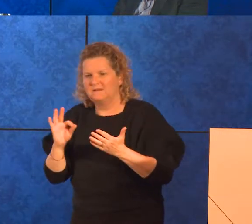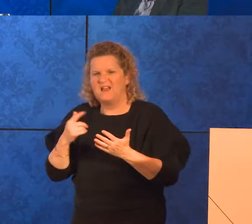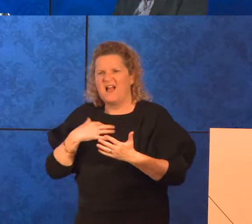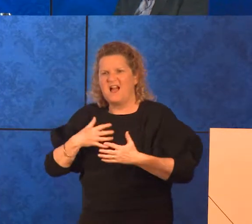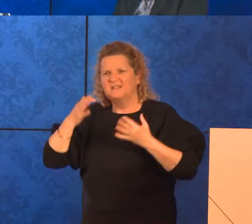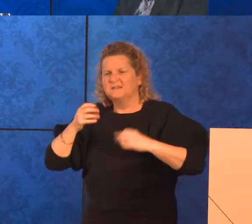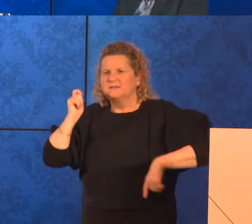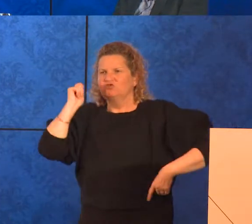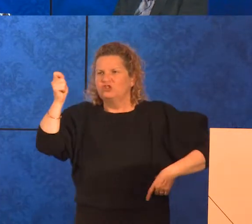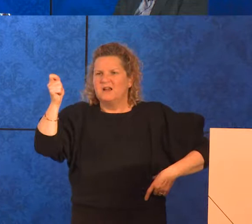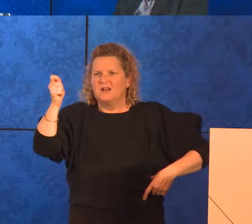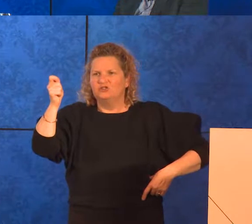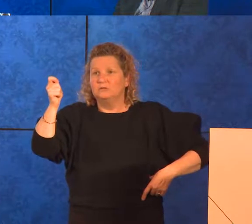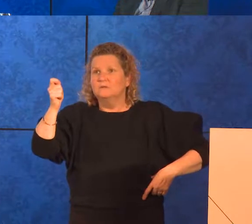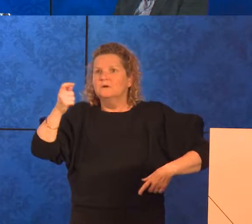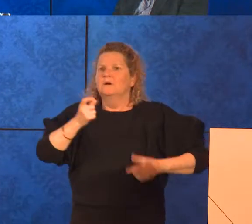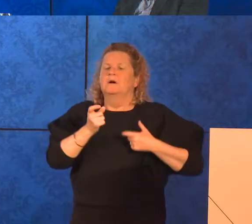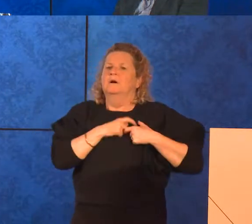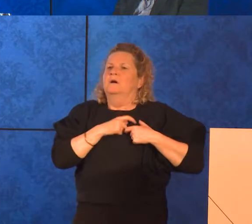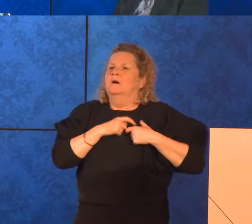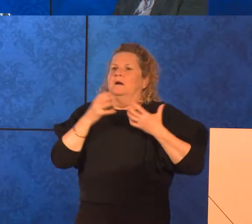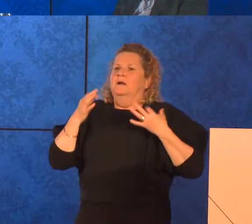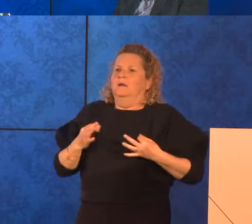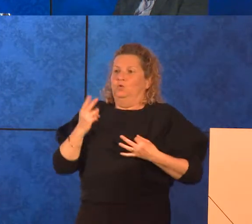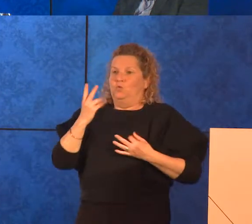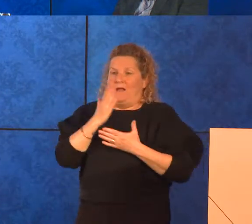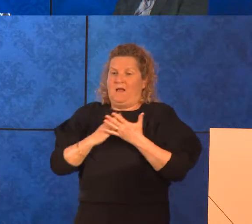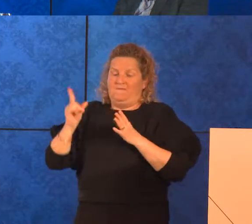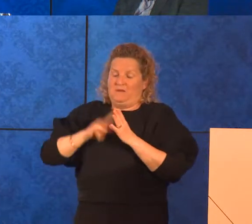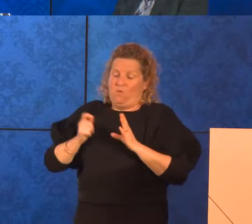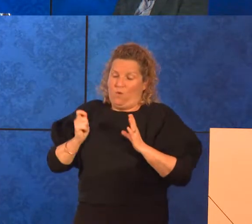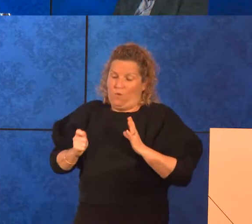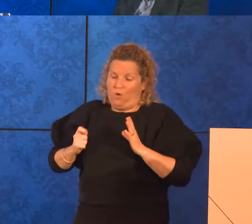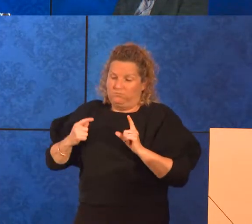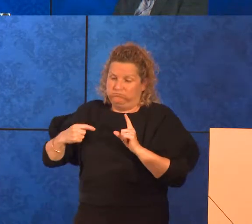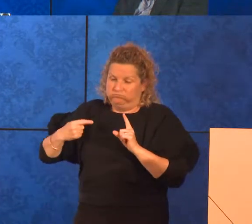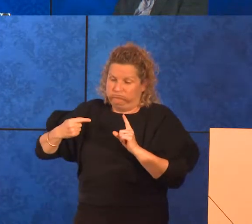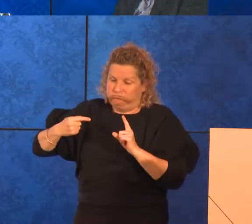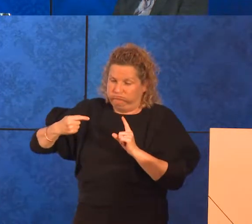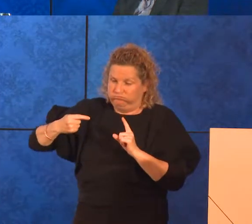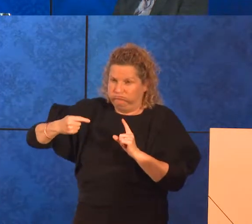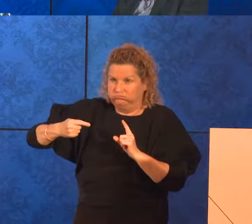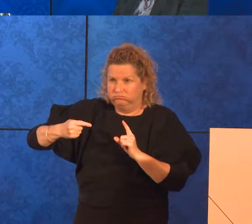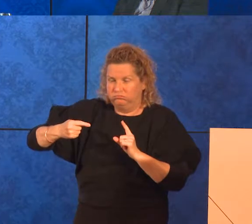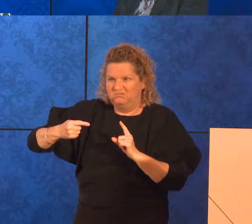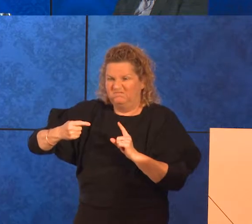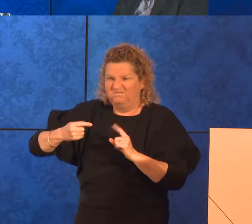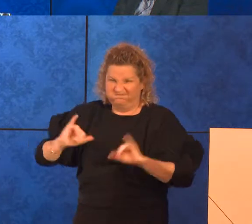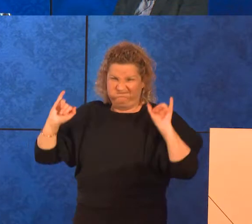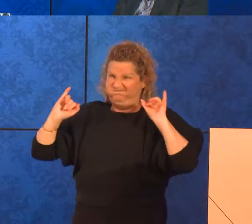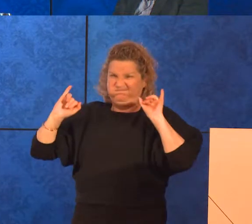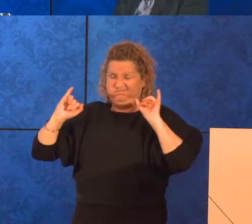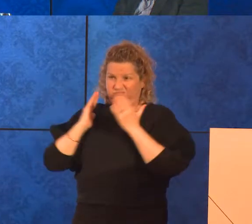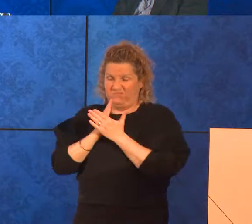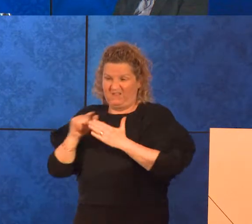very difficult and terrifying decision. It was 2.5 years of a court process that was, pretty horrendous